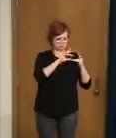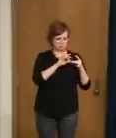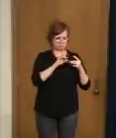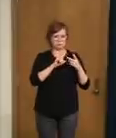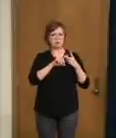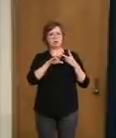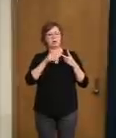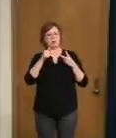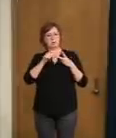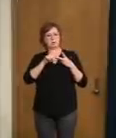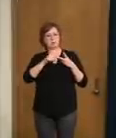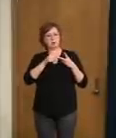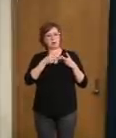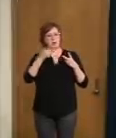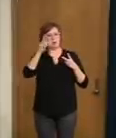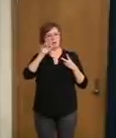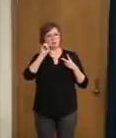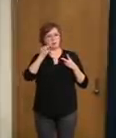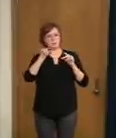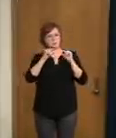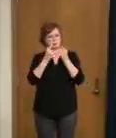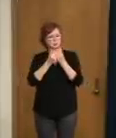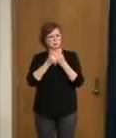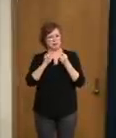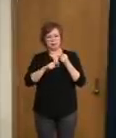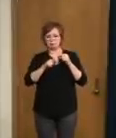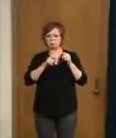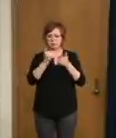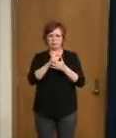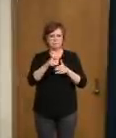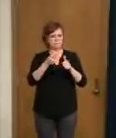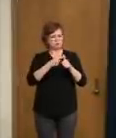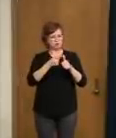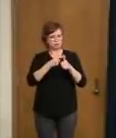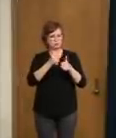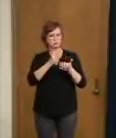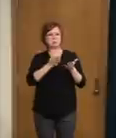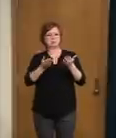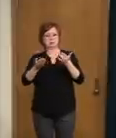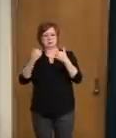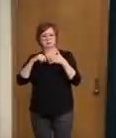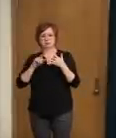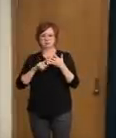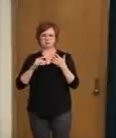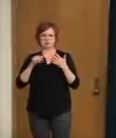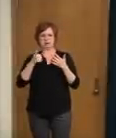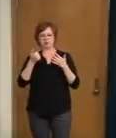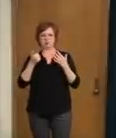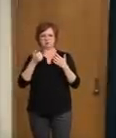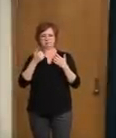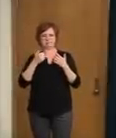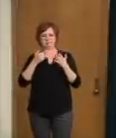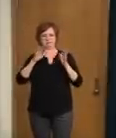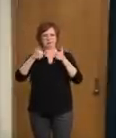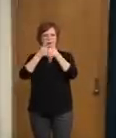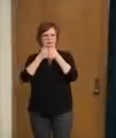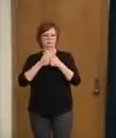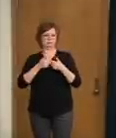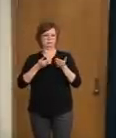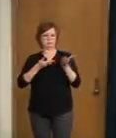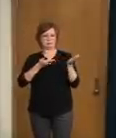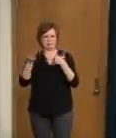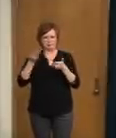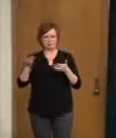priority populations that we are focusing on, and then just the plain logistical challenges of moving